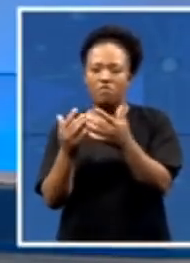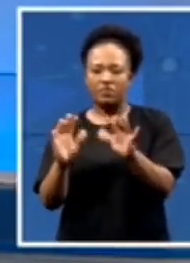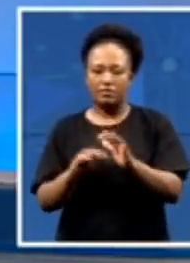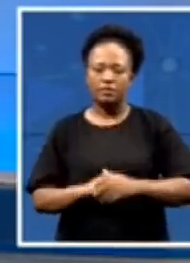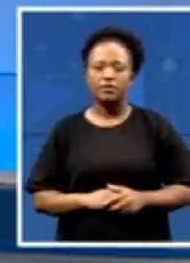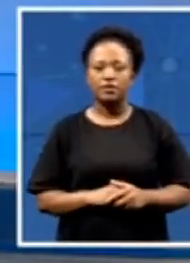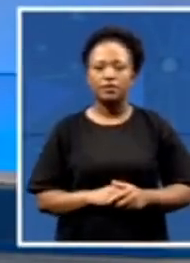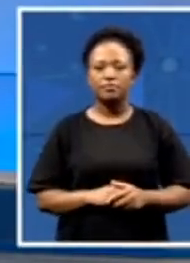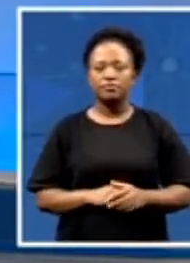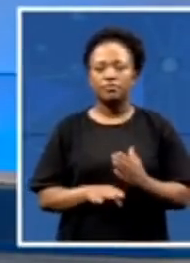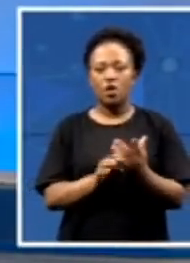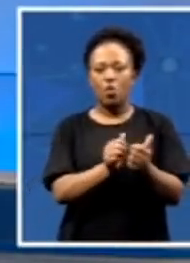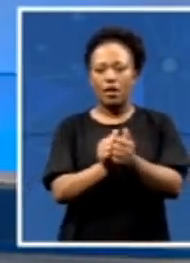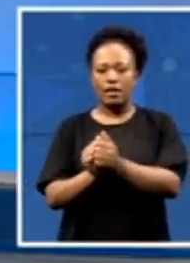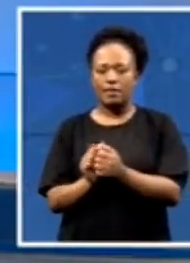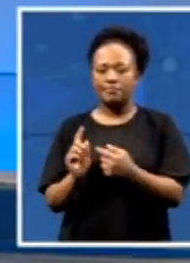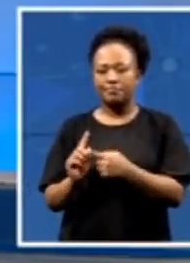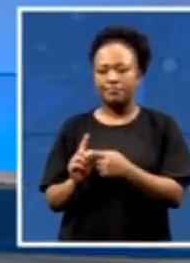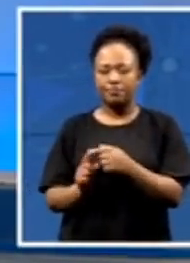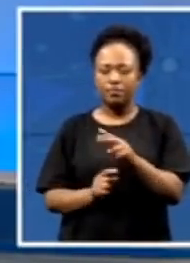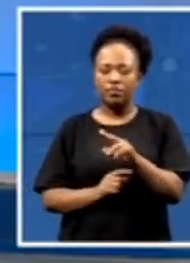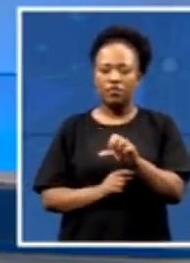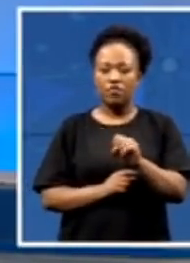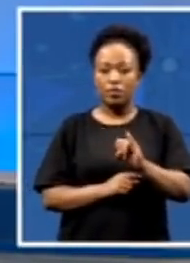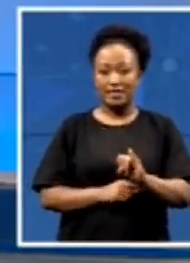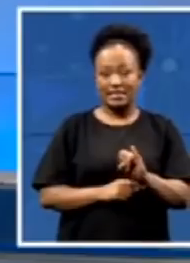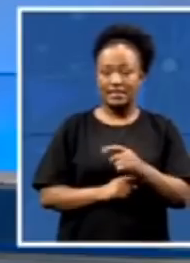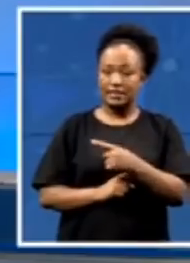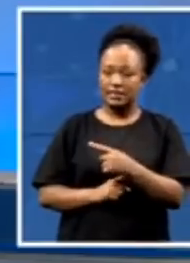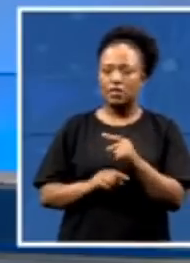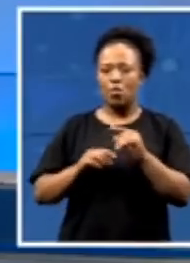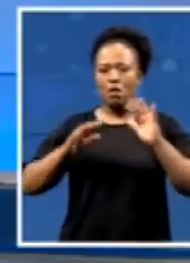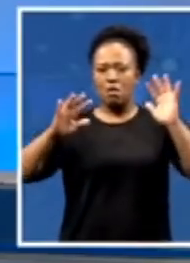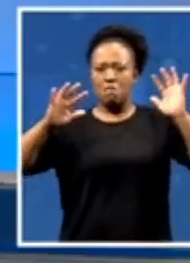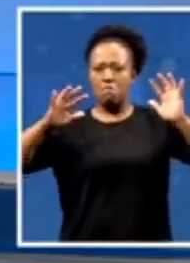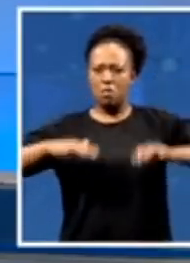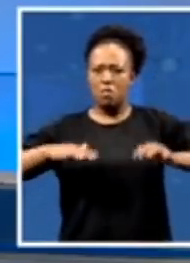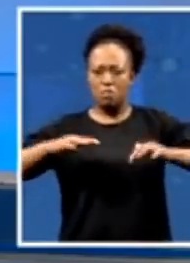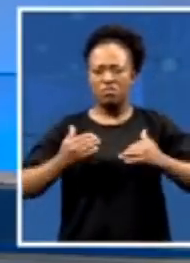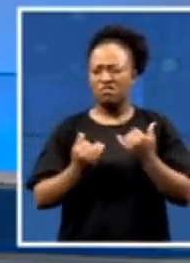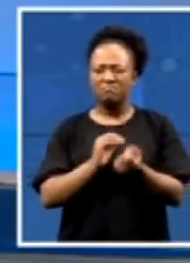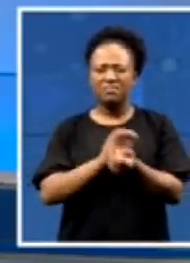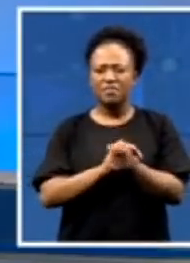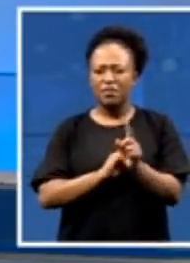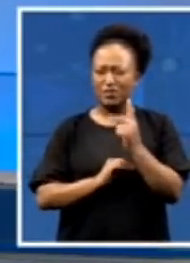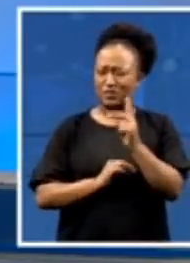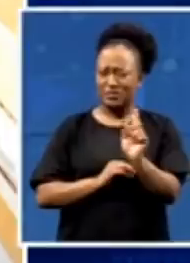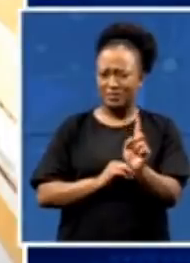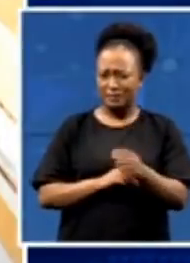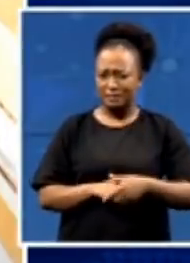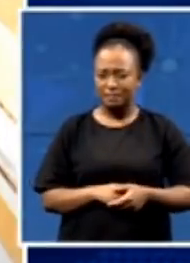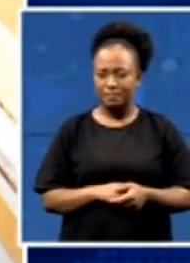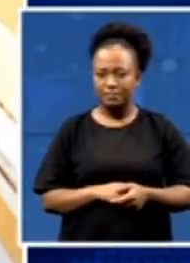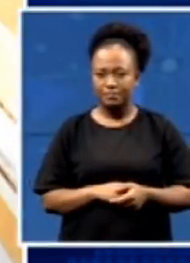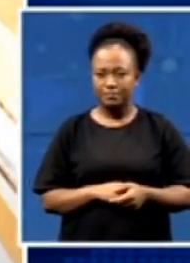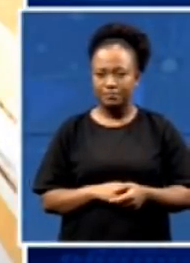who's monitoring the flooding story in KwaZulu-Natal. Vusi, what's the latest? What are you seeing on the ground? The